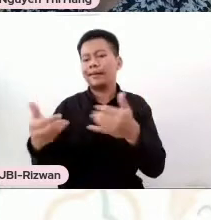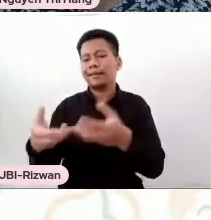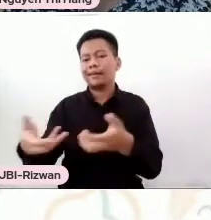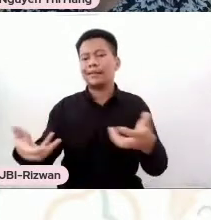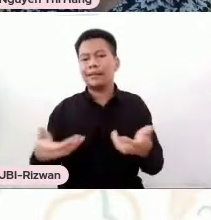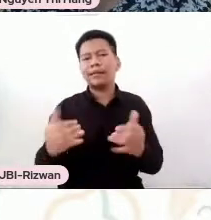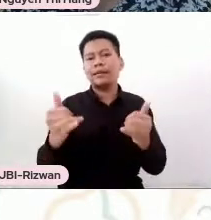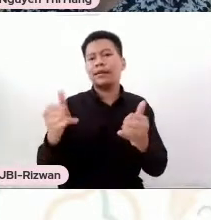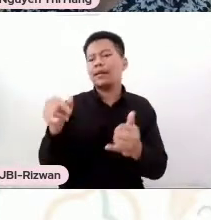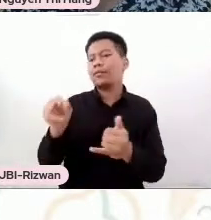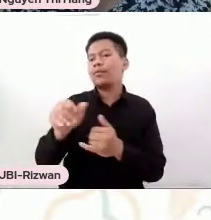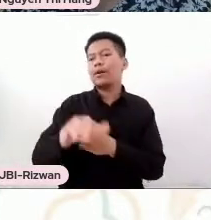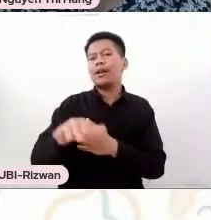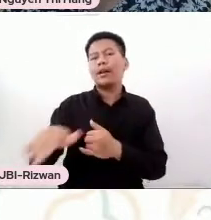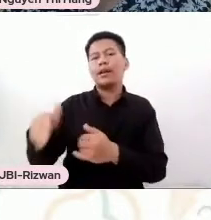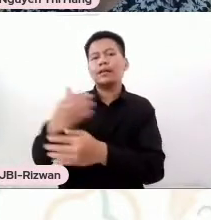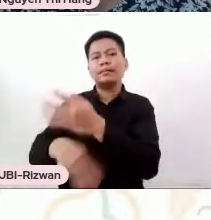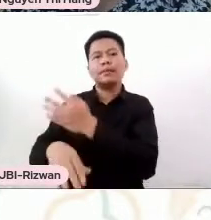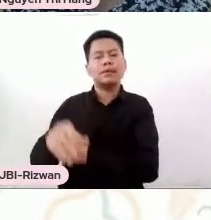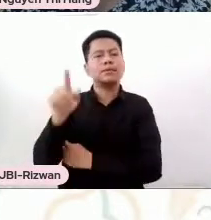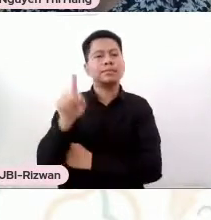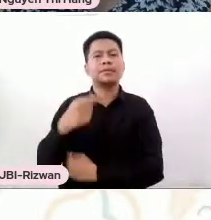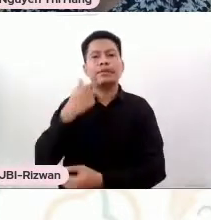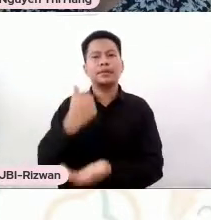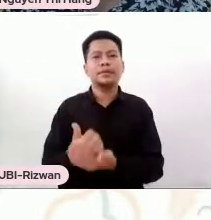anak-anak berkebutuhan khusus ini.